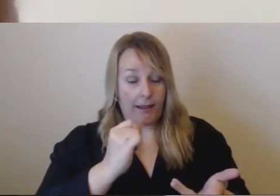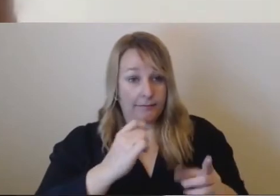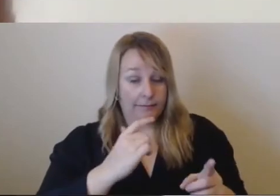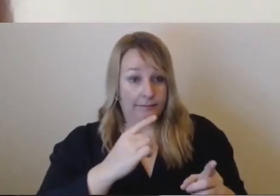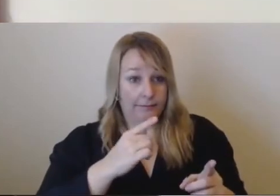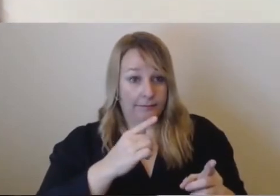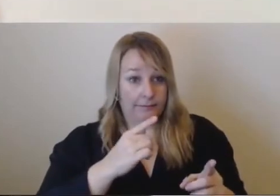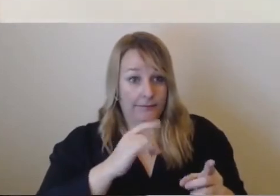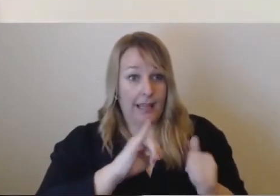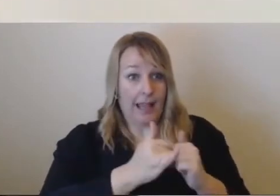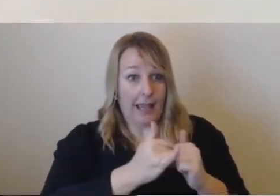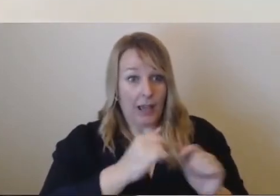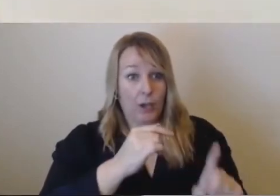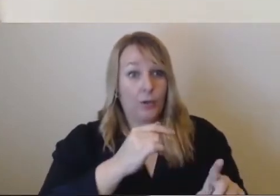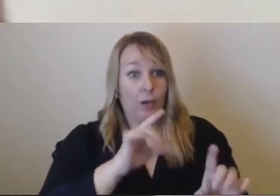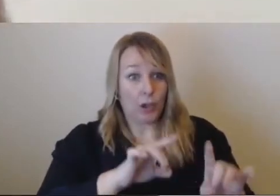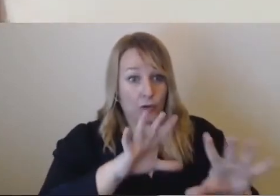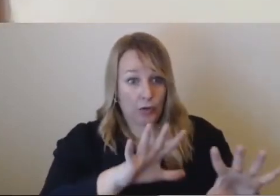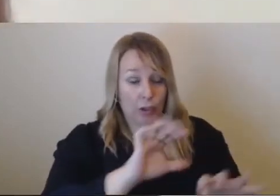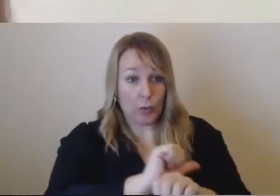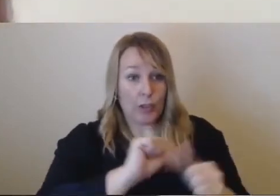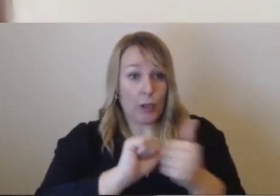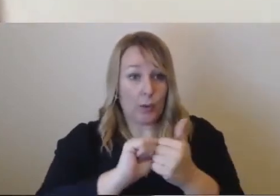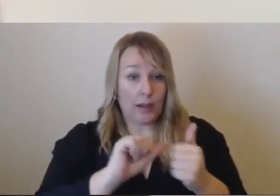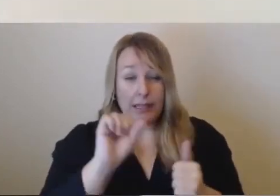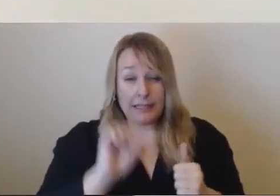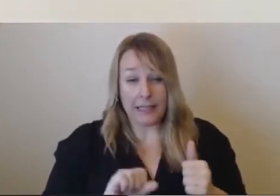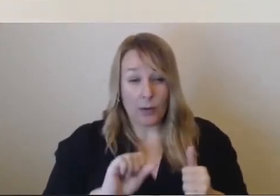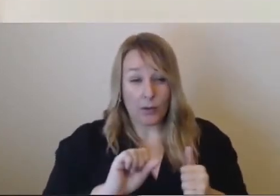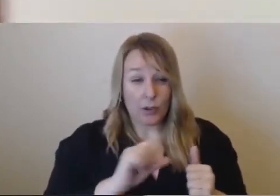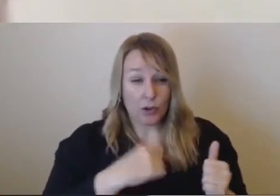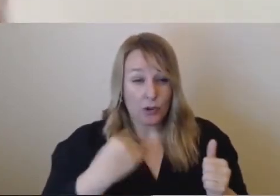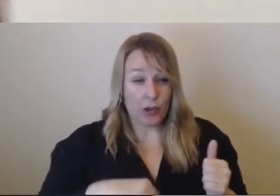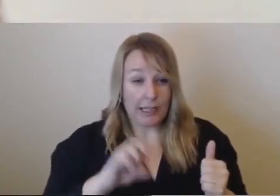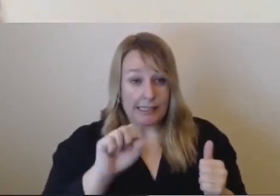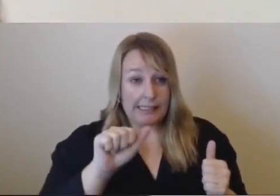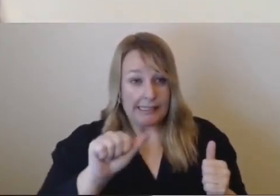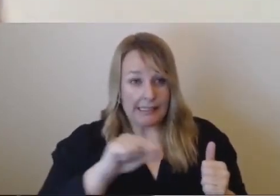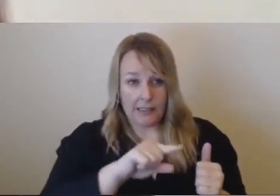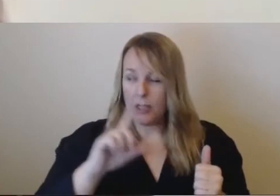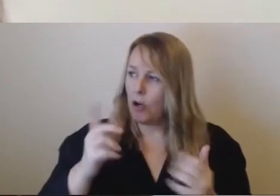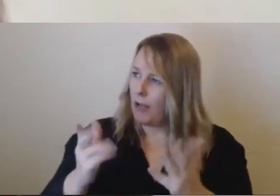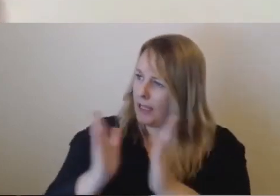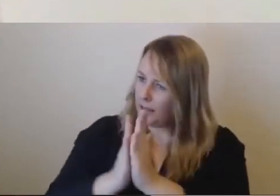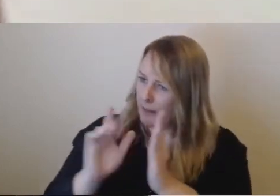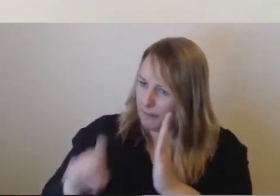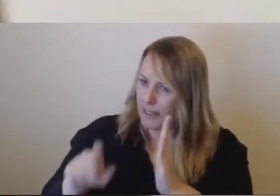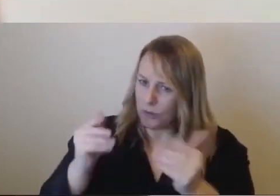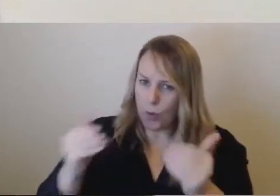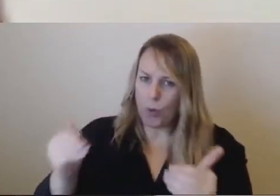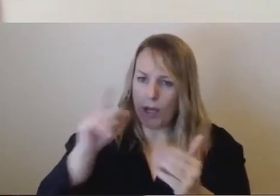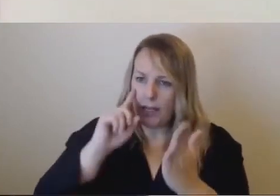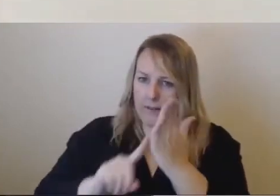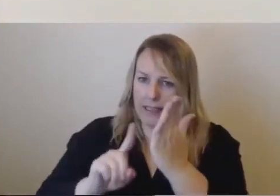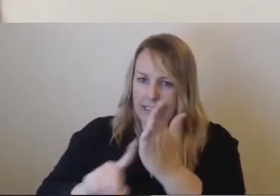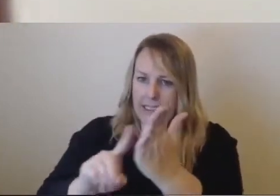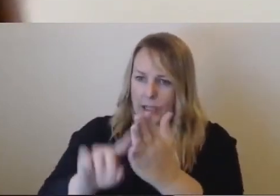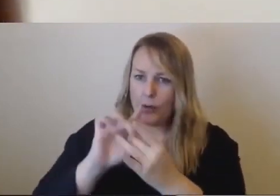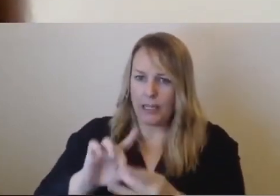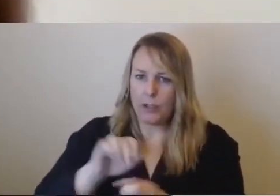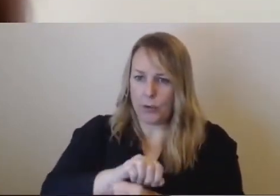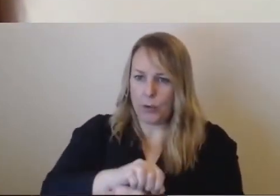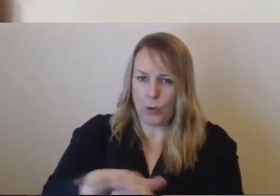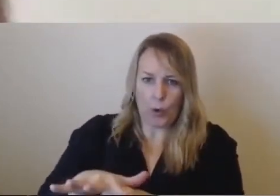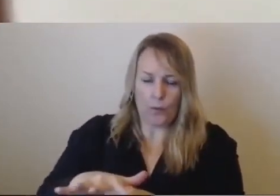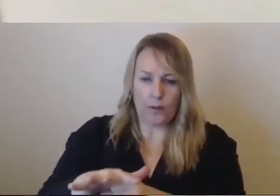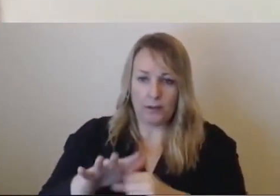on the South China Sea, that it's calling for an investigation regarding COVID, that it's, you know, really touching on these issues. I don't see it backing down. I